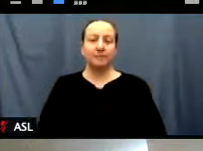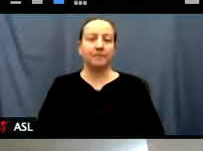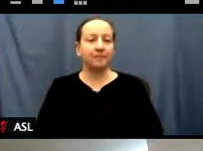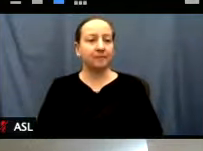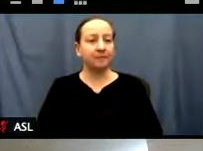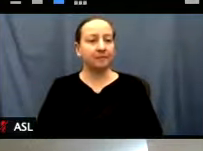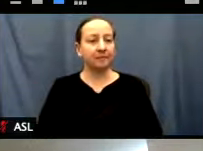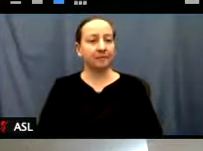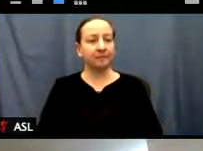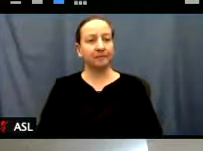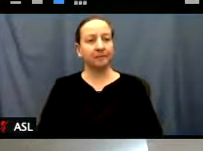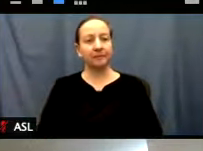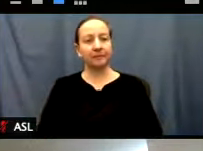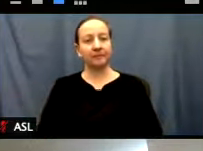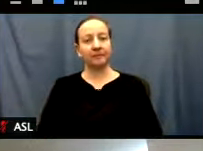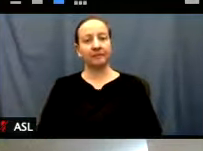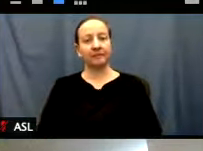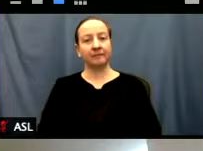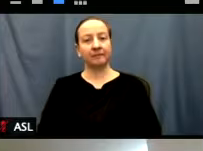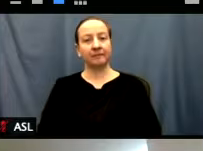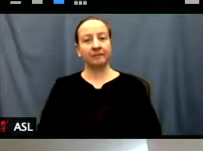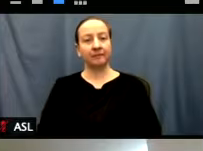slide.